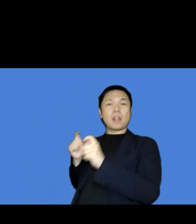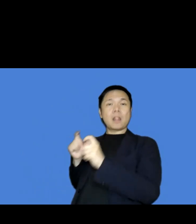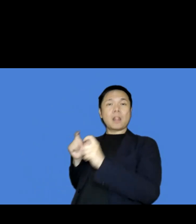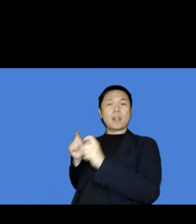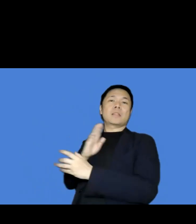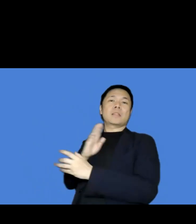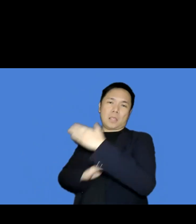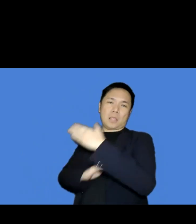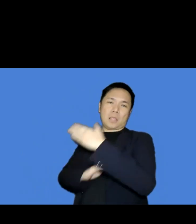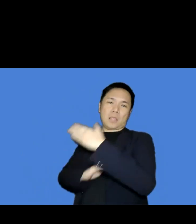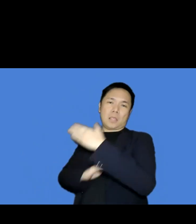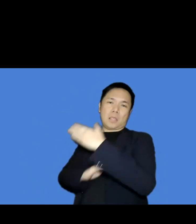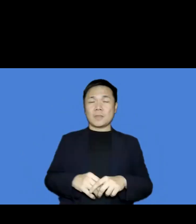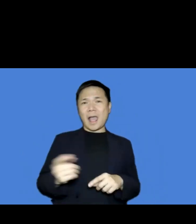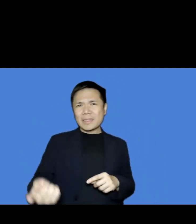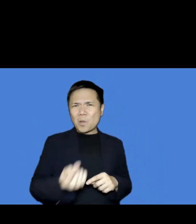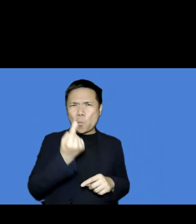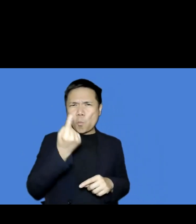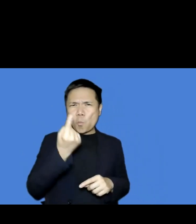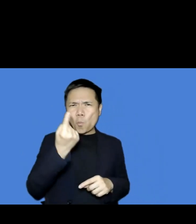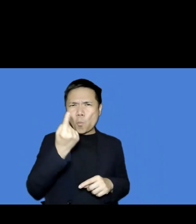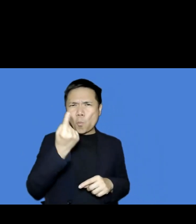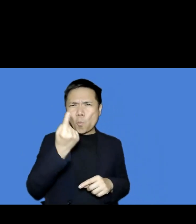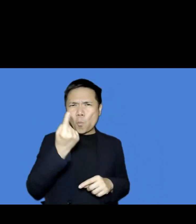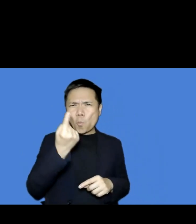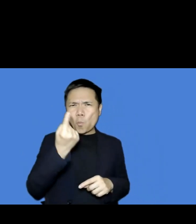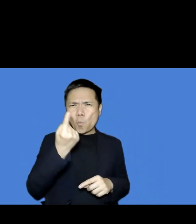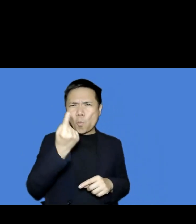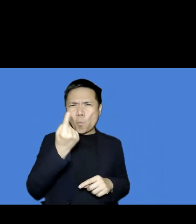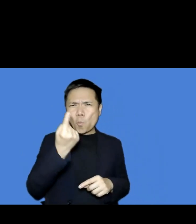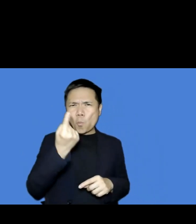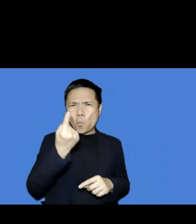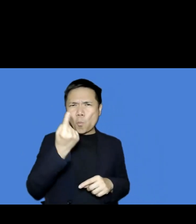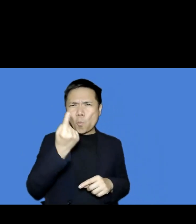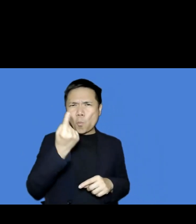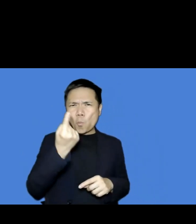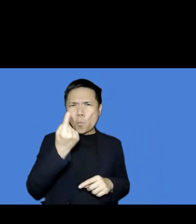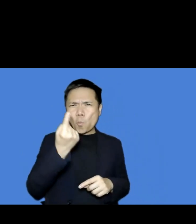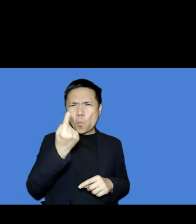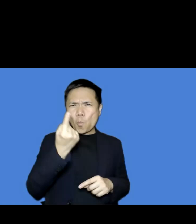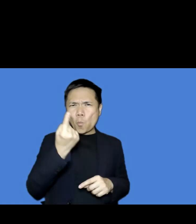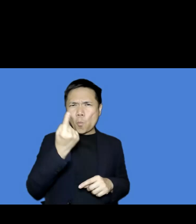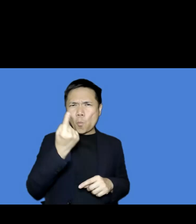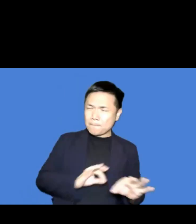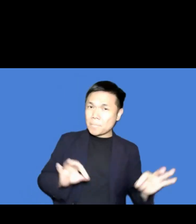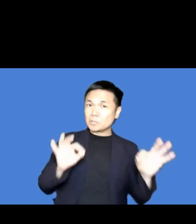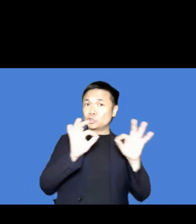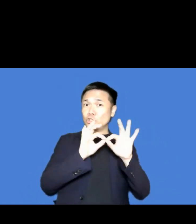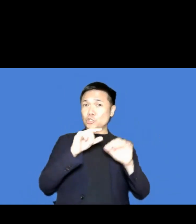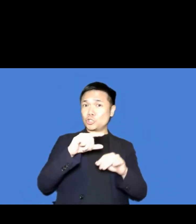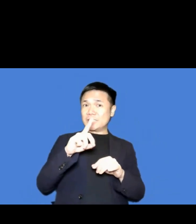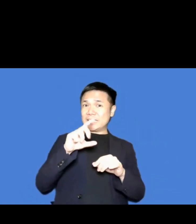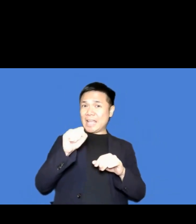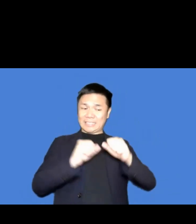One of the pillars of the GDS 2025, where we're talking about